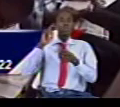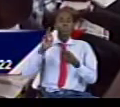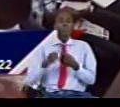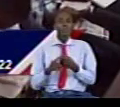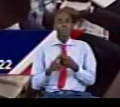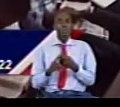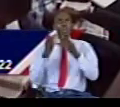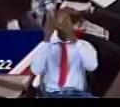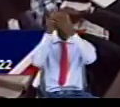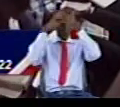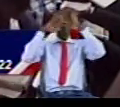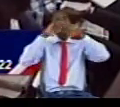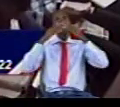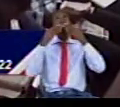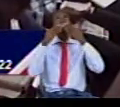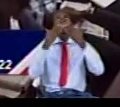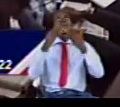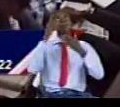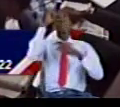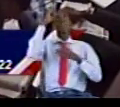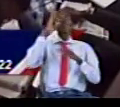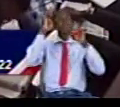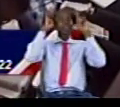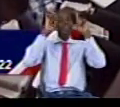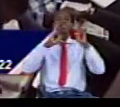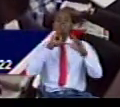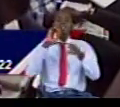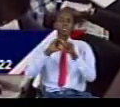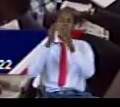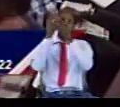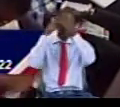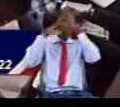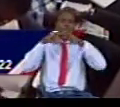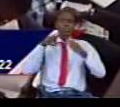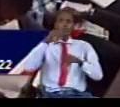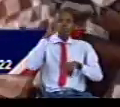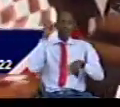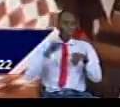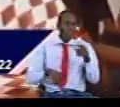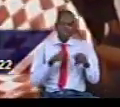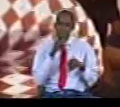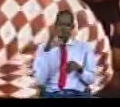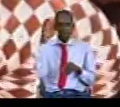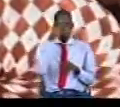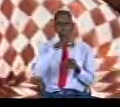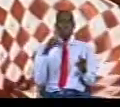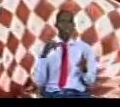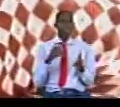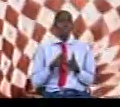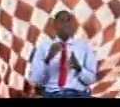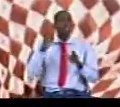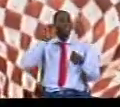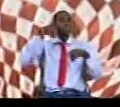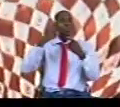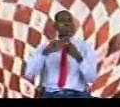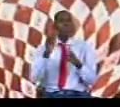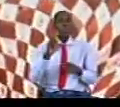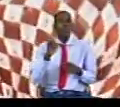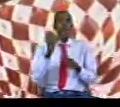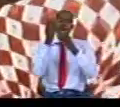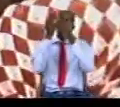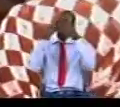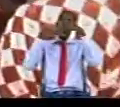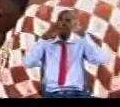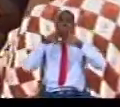heaven. Thank God is in heaven. You cannot miss it. He said he was going to heaven. Where did he go? Heaven. He got